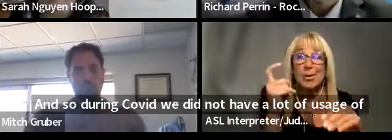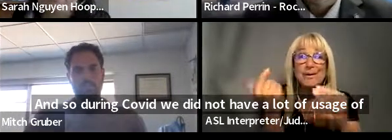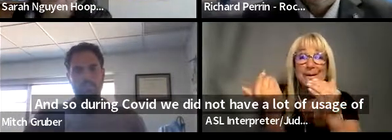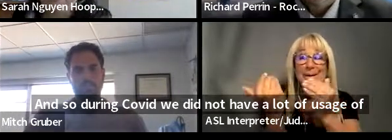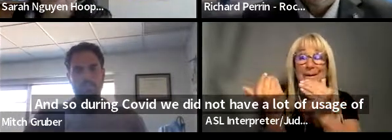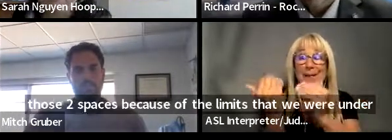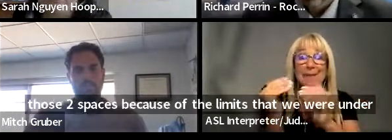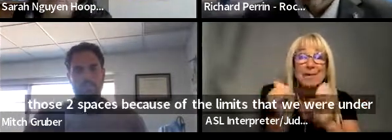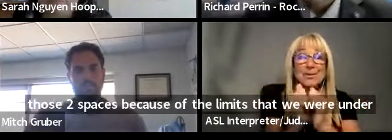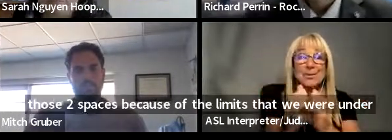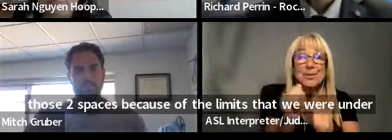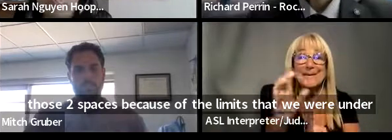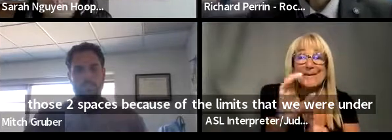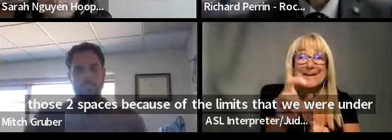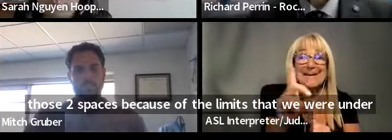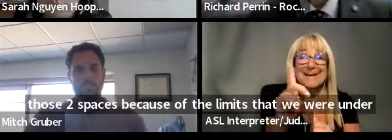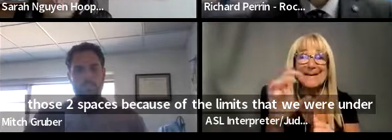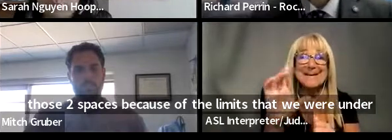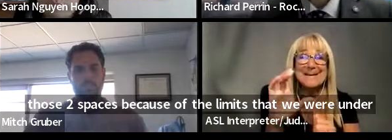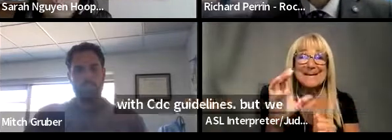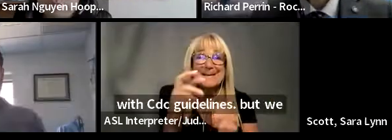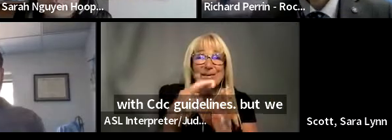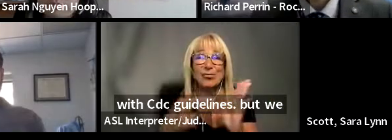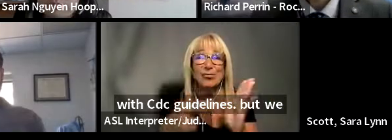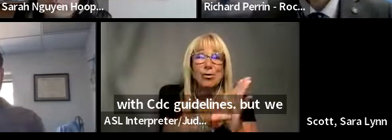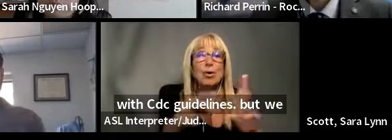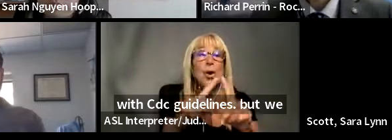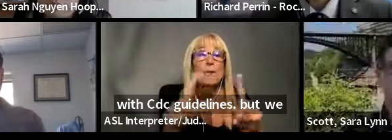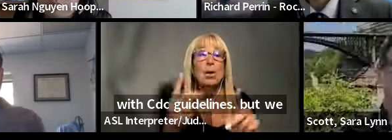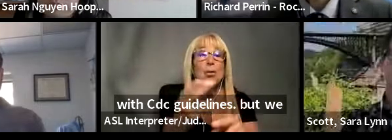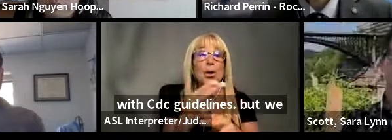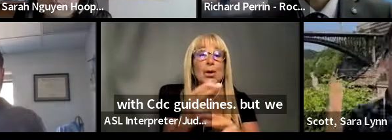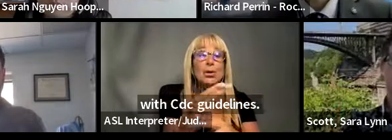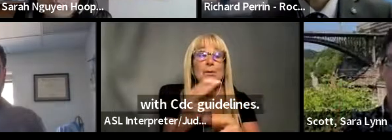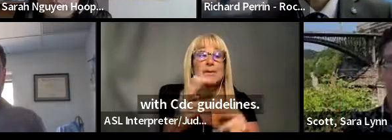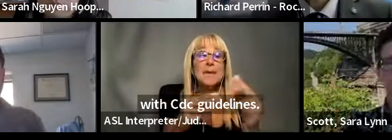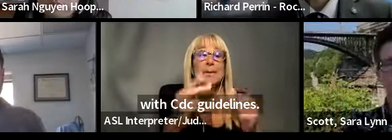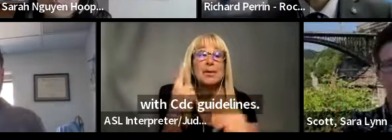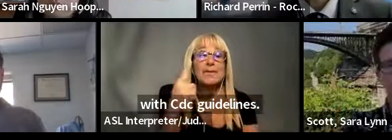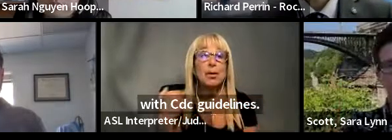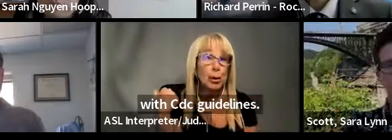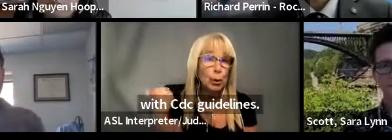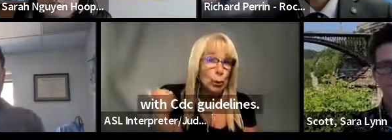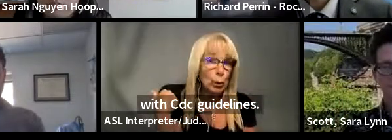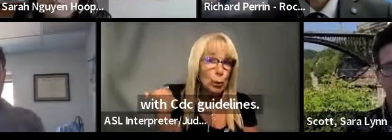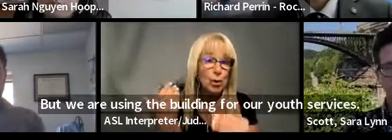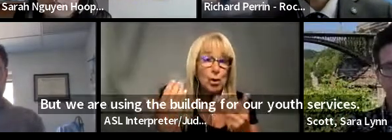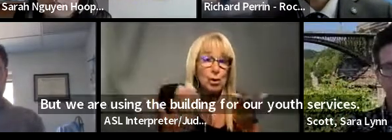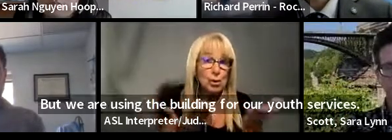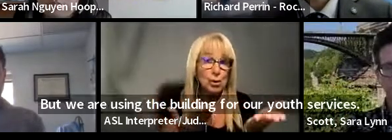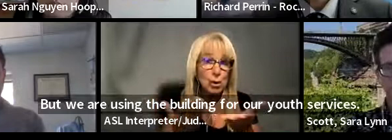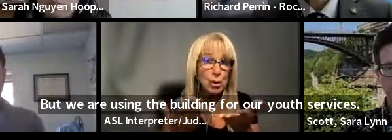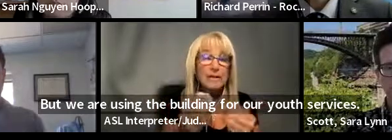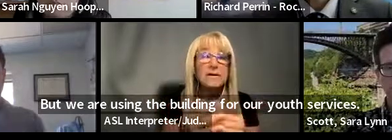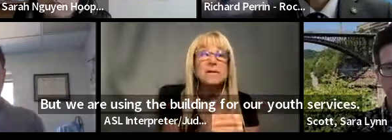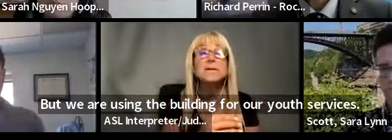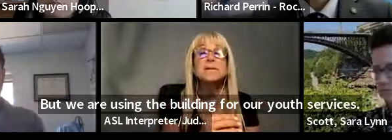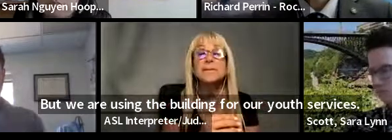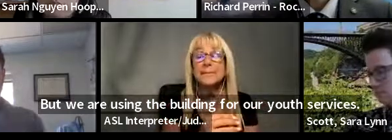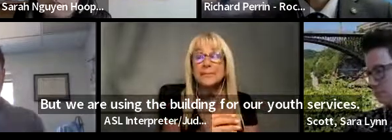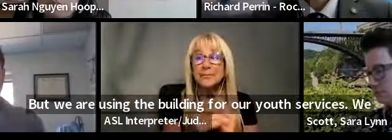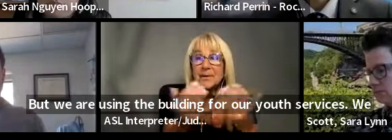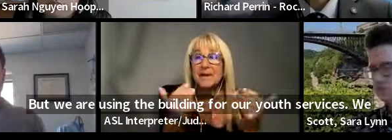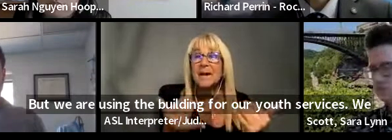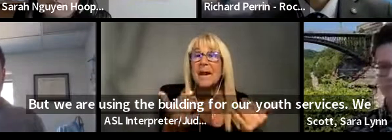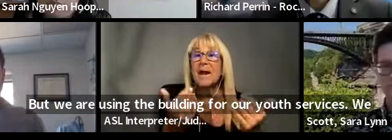CDC guidelines. But we are using the building for our youth services. We are currently looking to do some work on